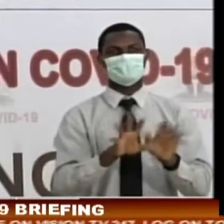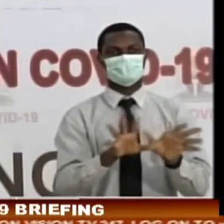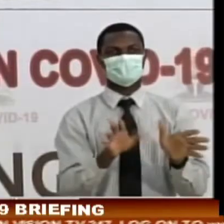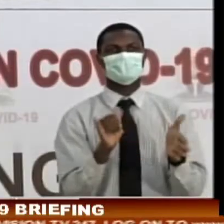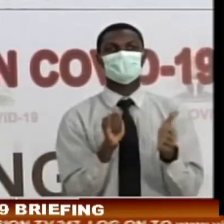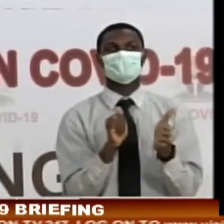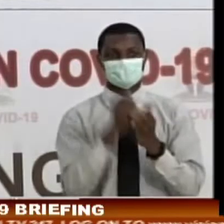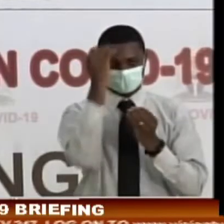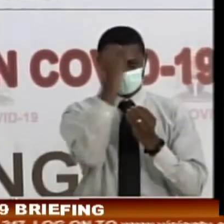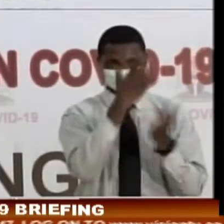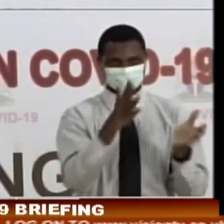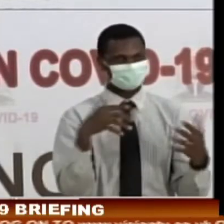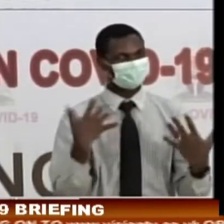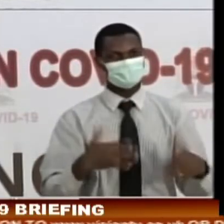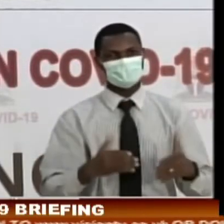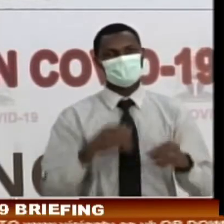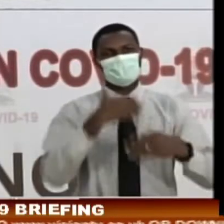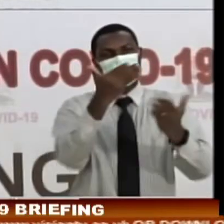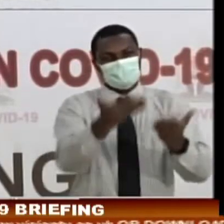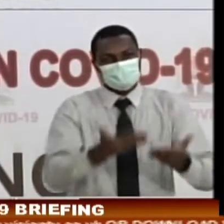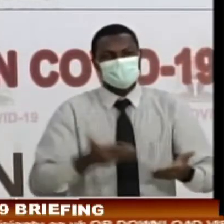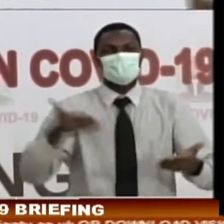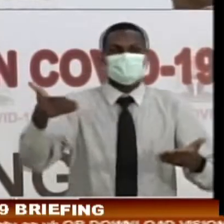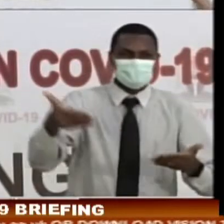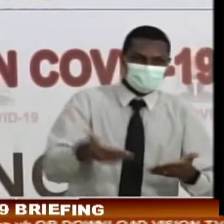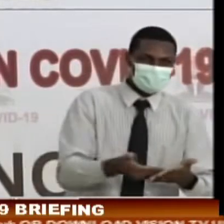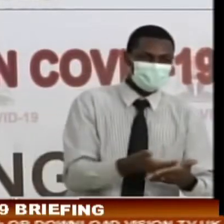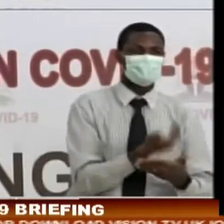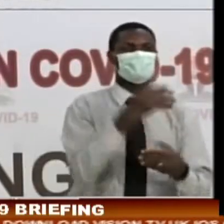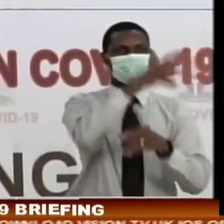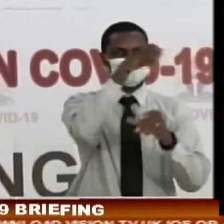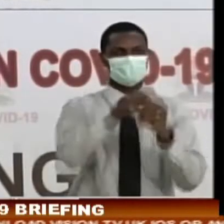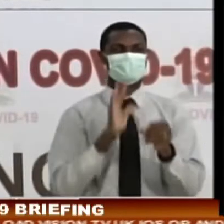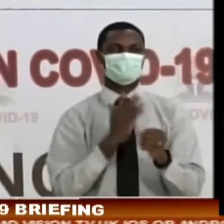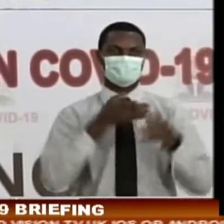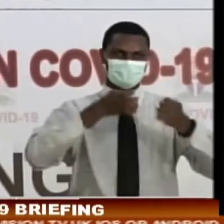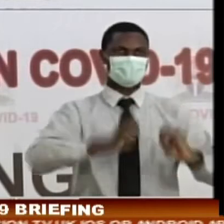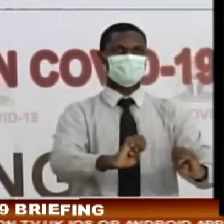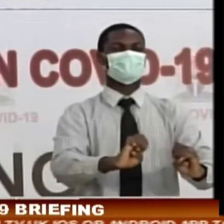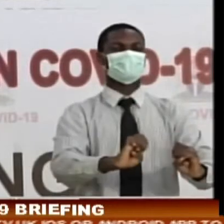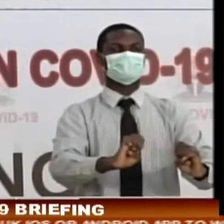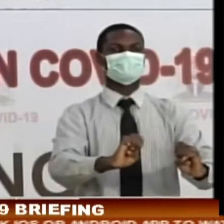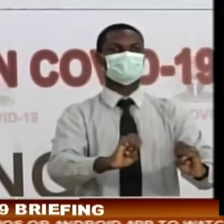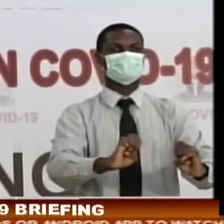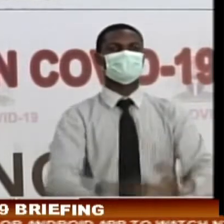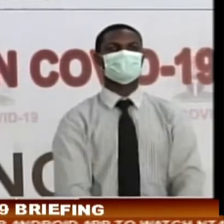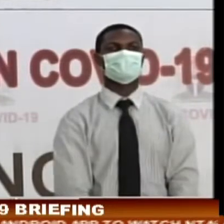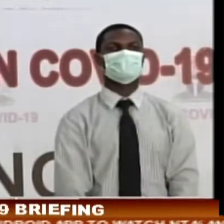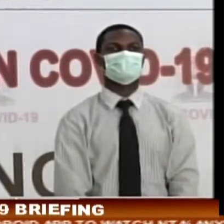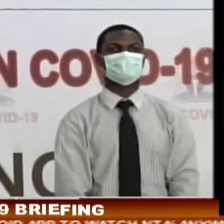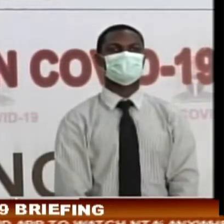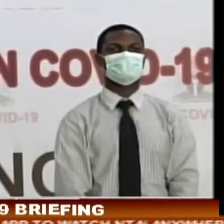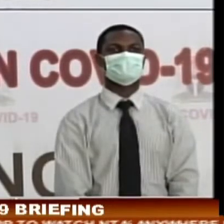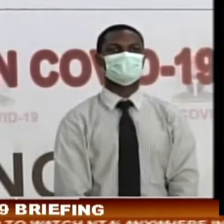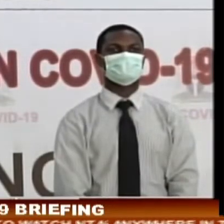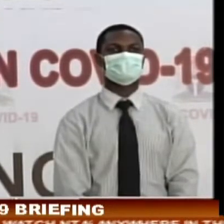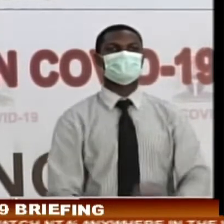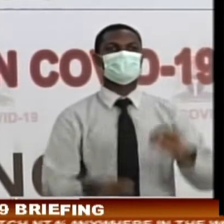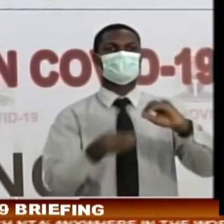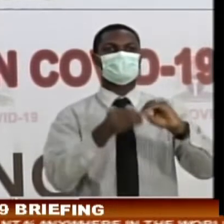renewed cohesion into the efforts of government the statistics